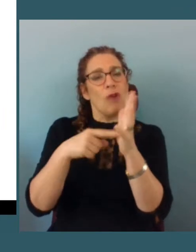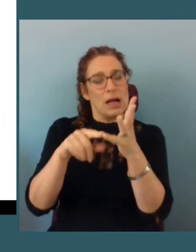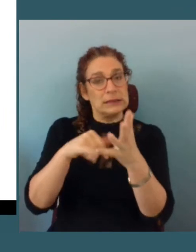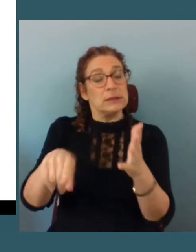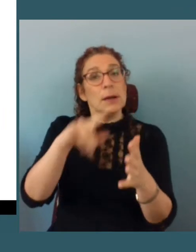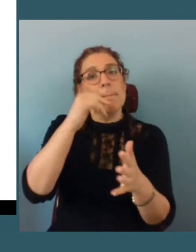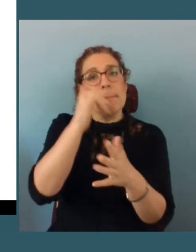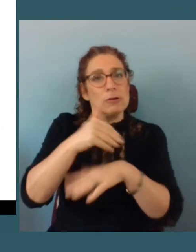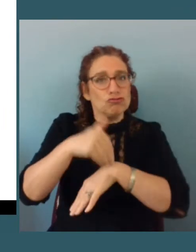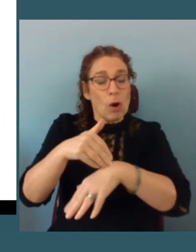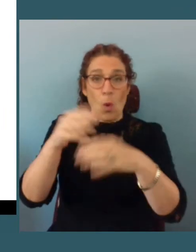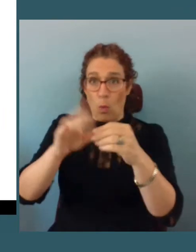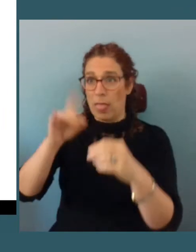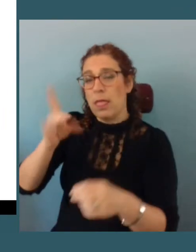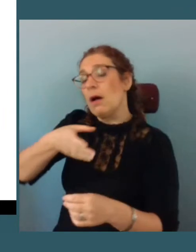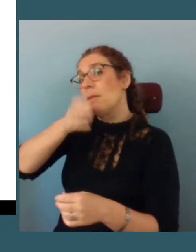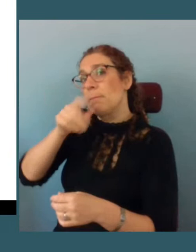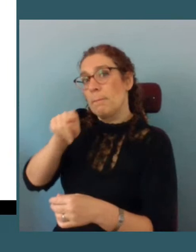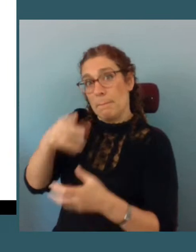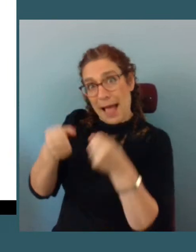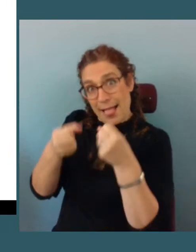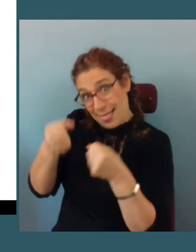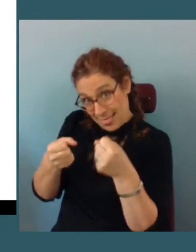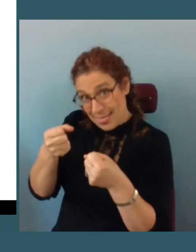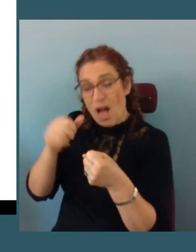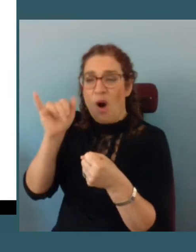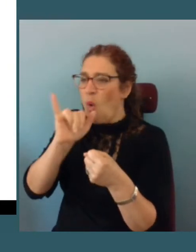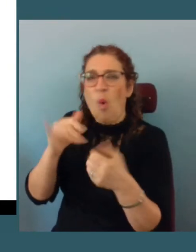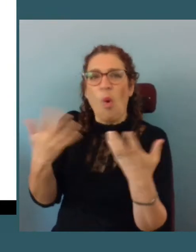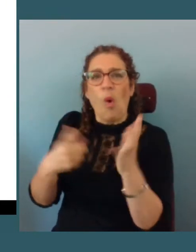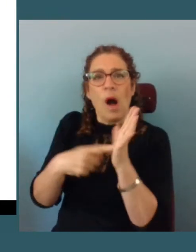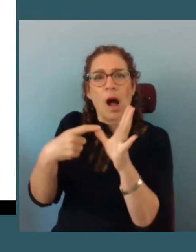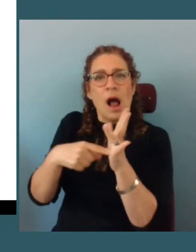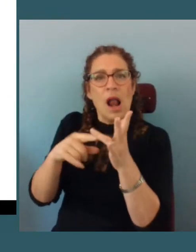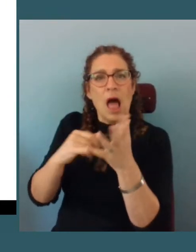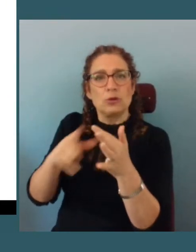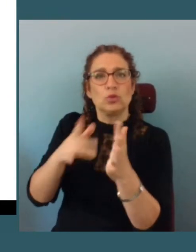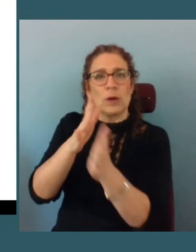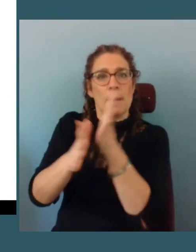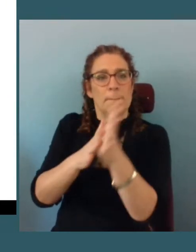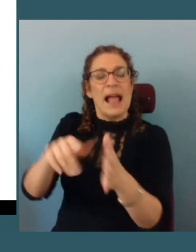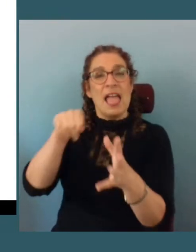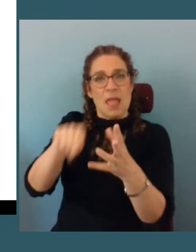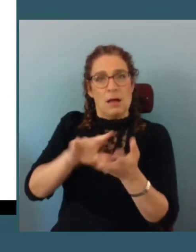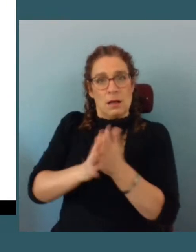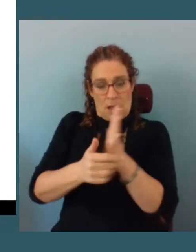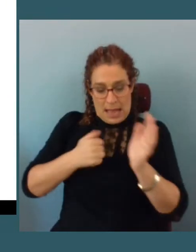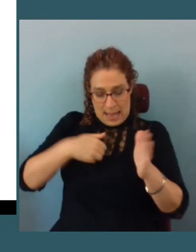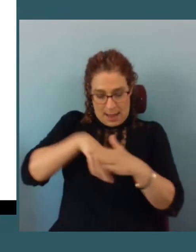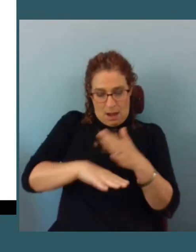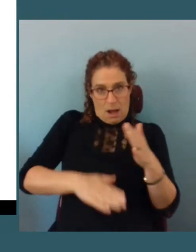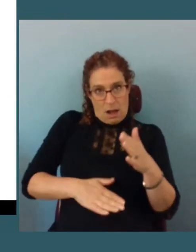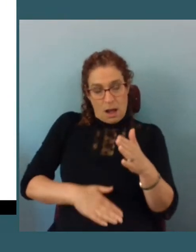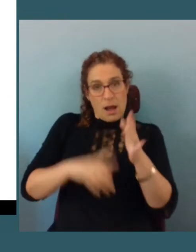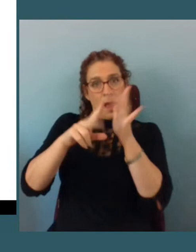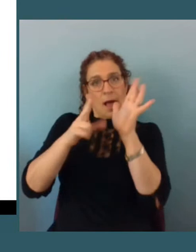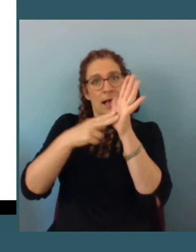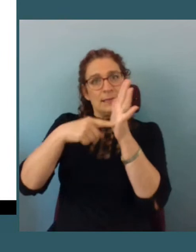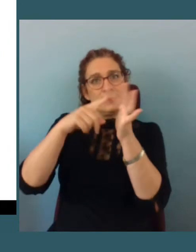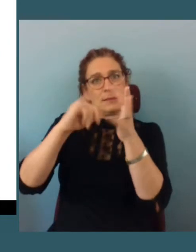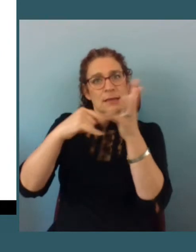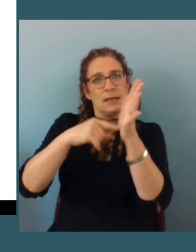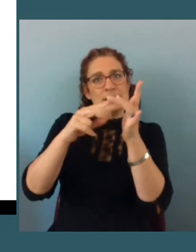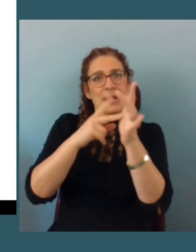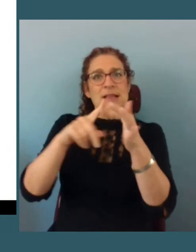milk with lactose in, that's also due to shedding of the brush borders of the intestine, and that's not due to allergy. So when we talk